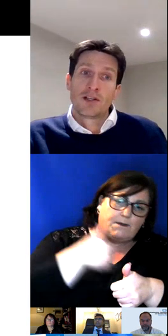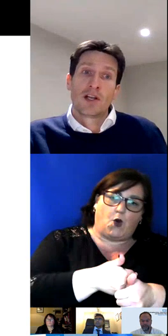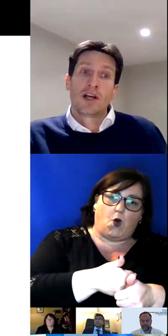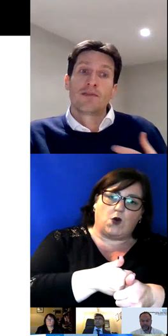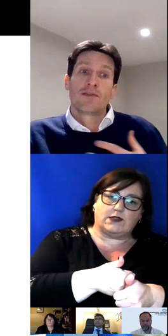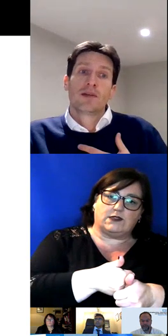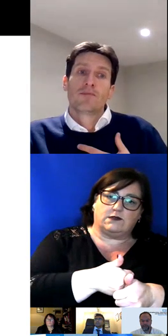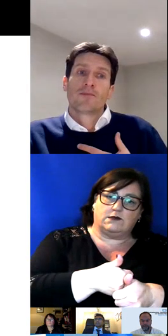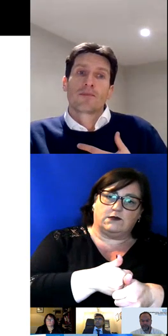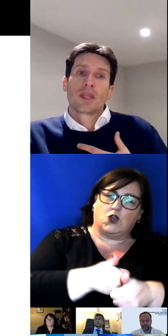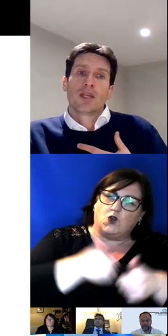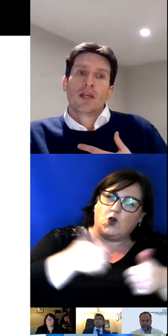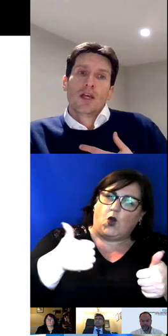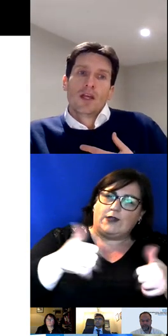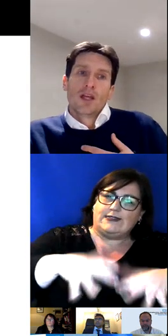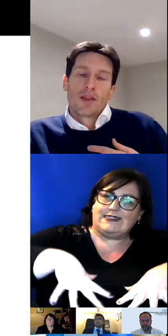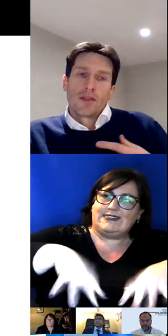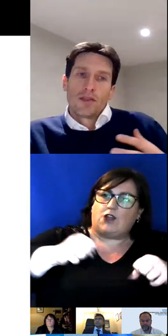better start to life.